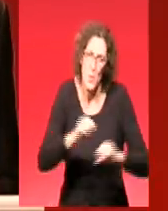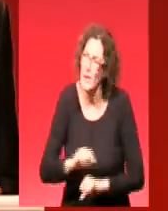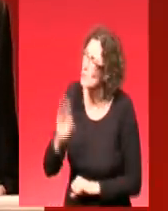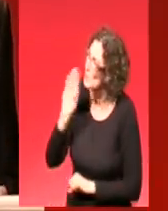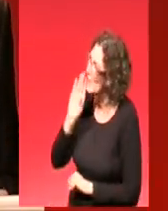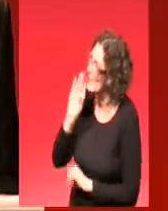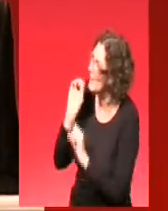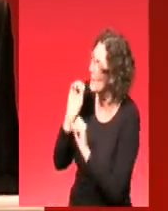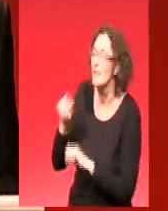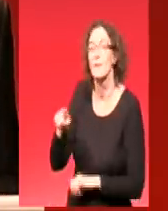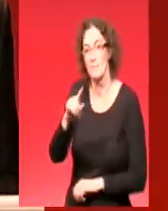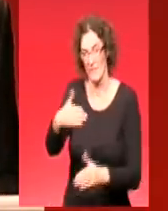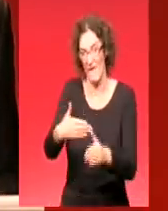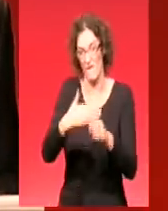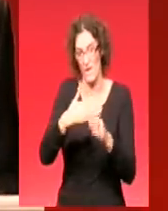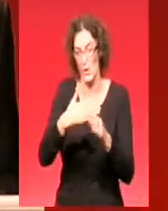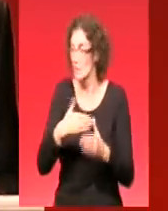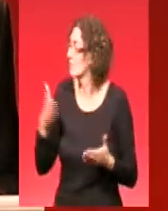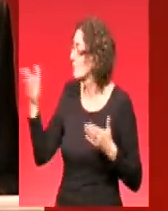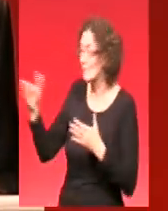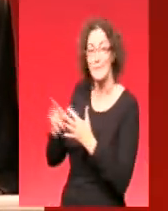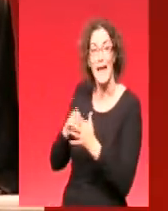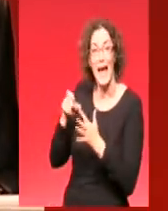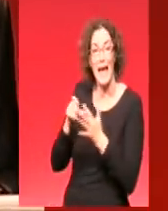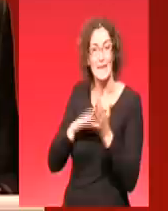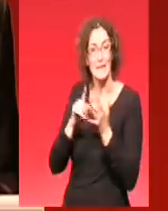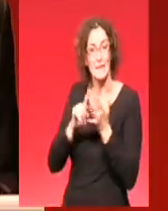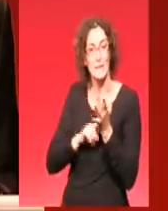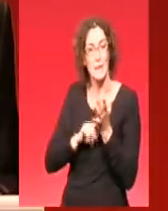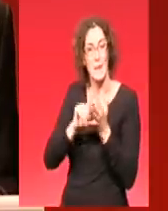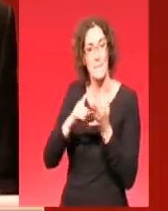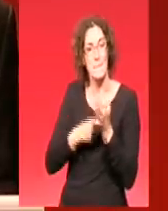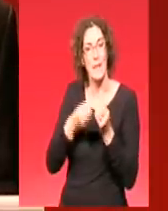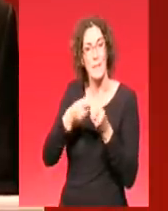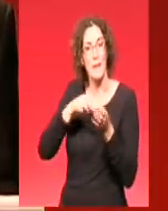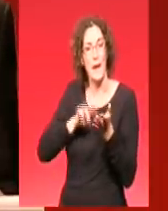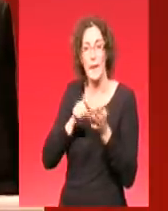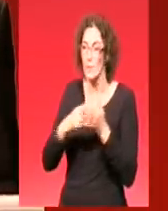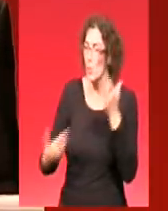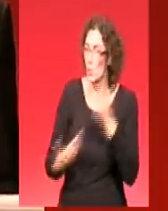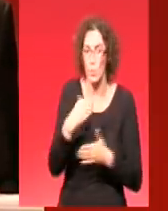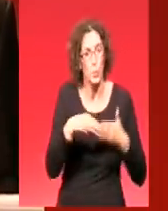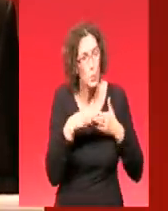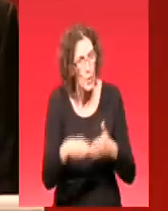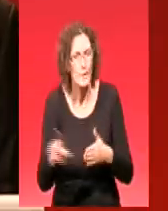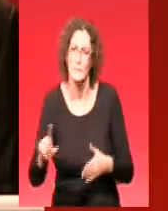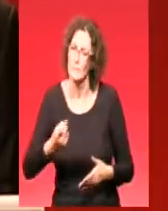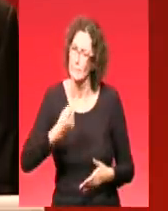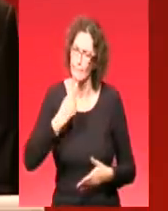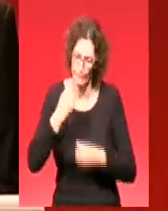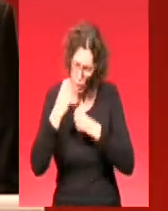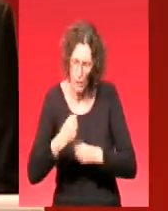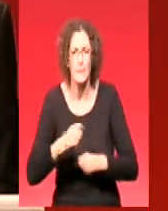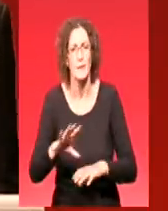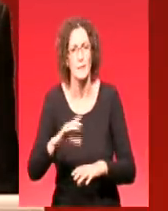Ed Miliband we have a new leader with the determination, the ability and the commitment to win back the trust and support we